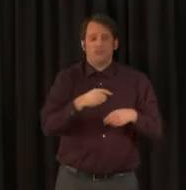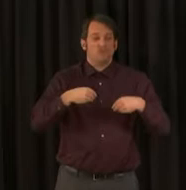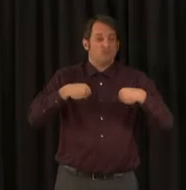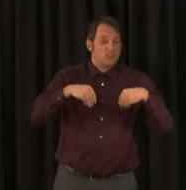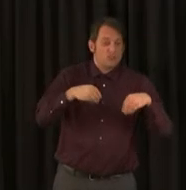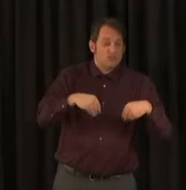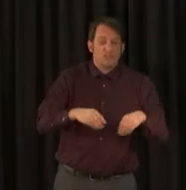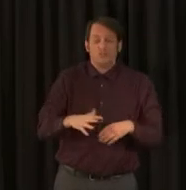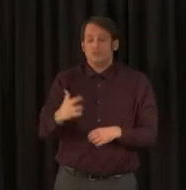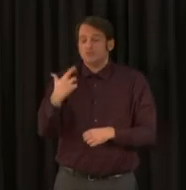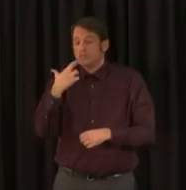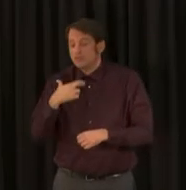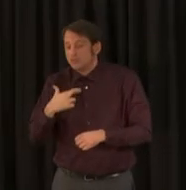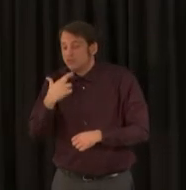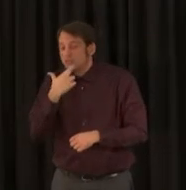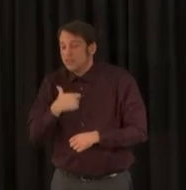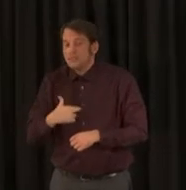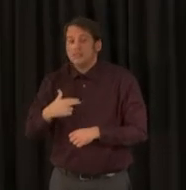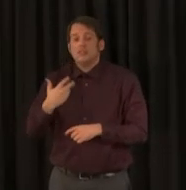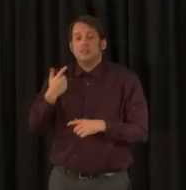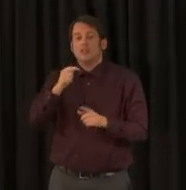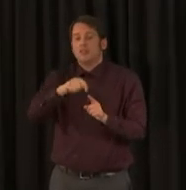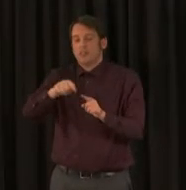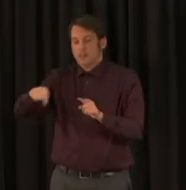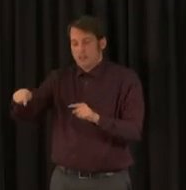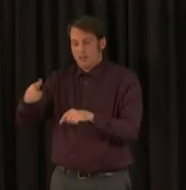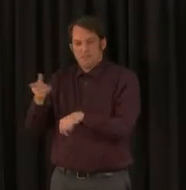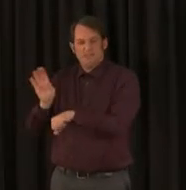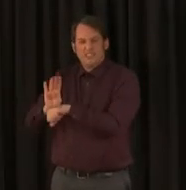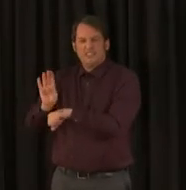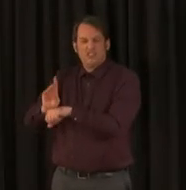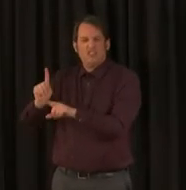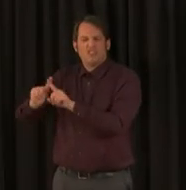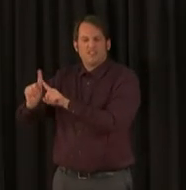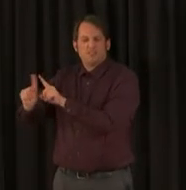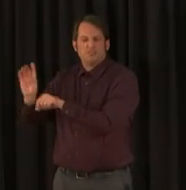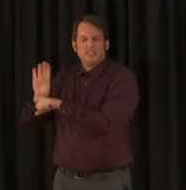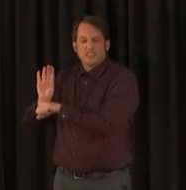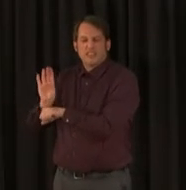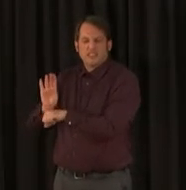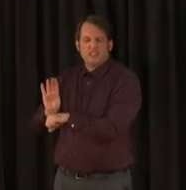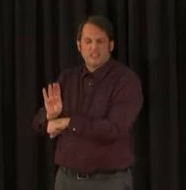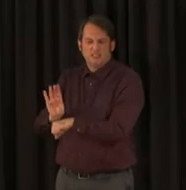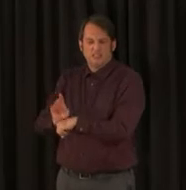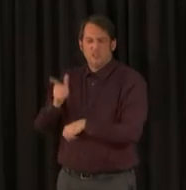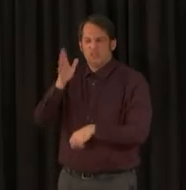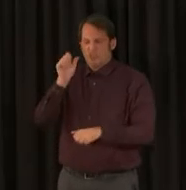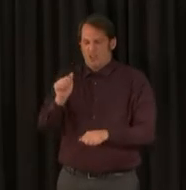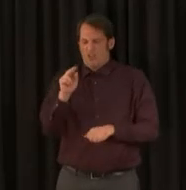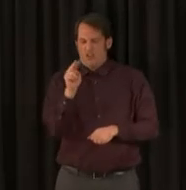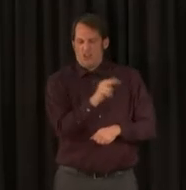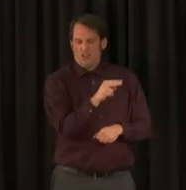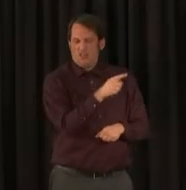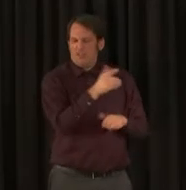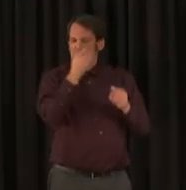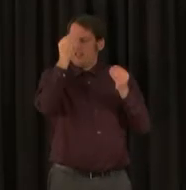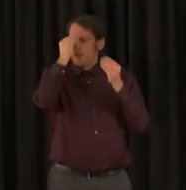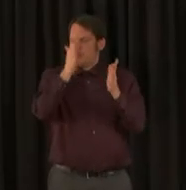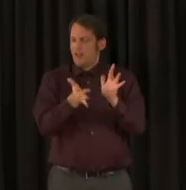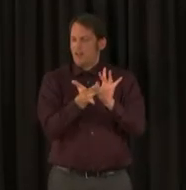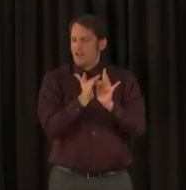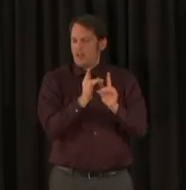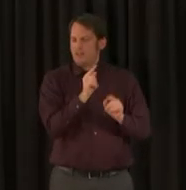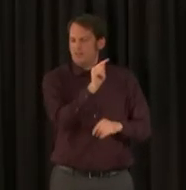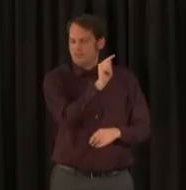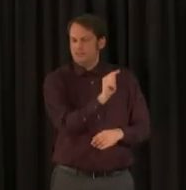restaurant and non-restaurant retailers in the bid. So here are some key dates. Next slide. So the program opened